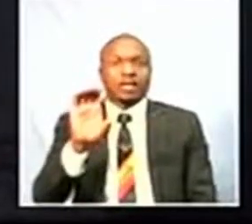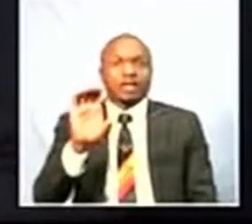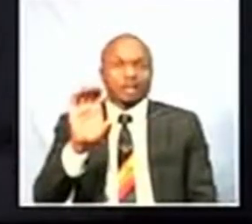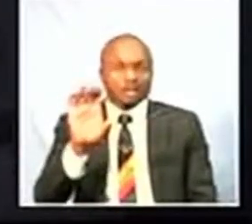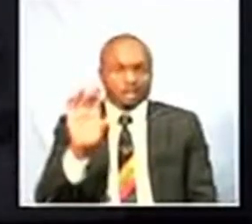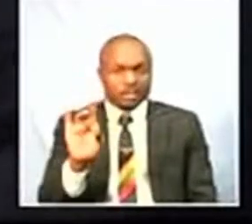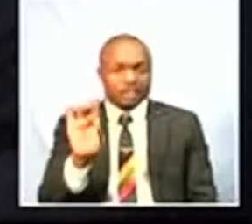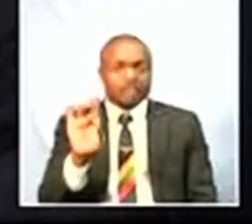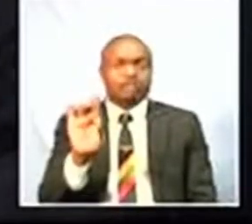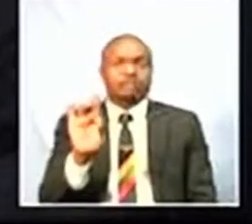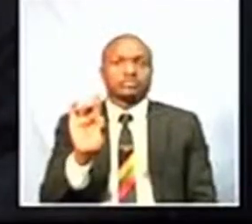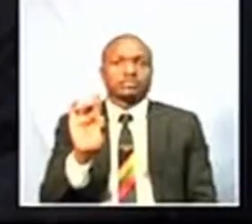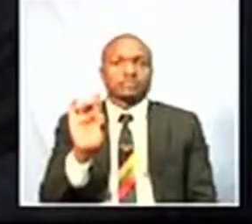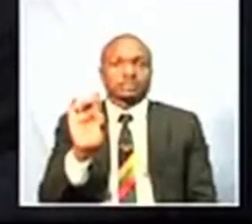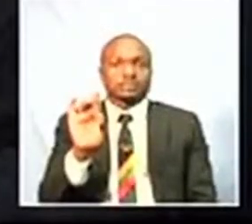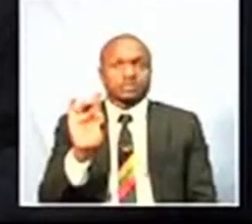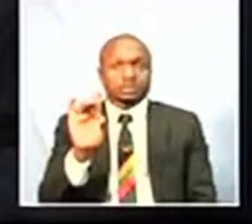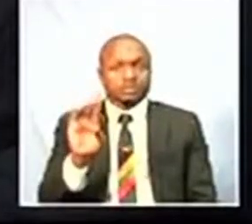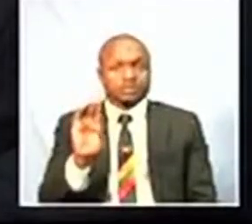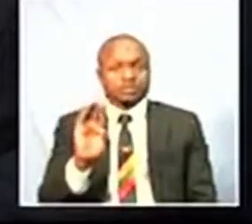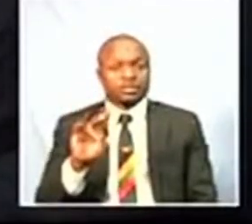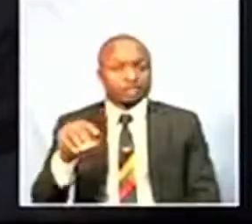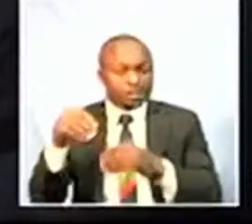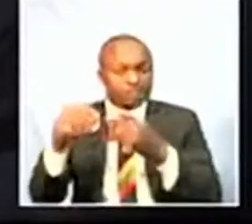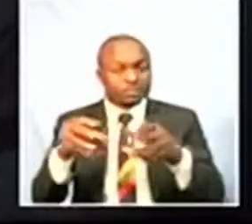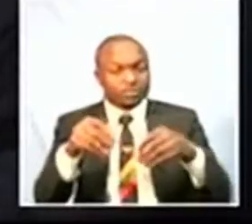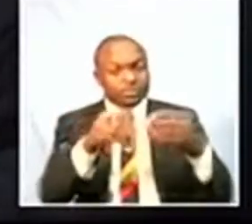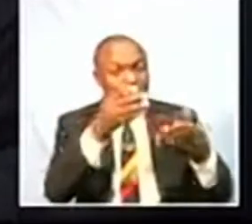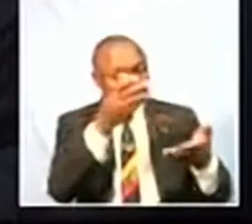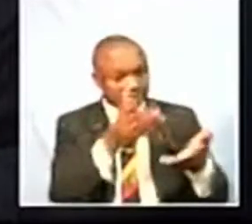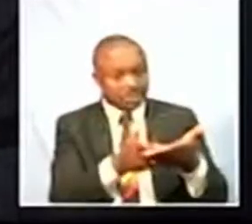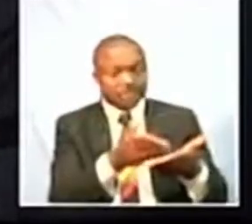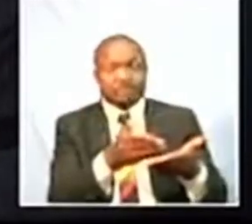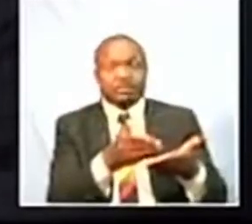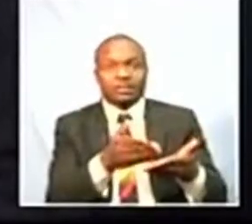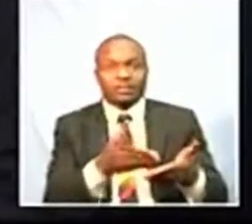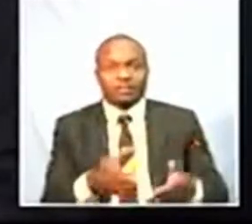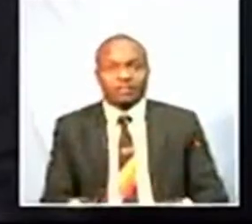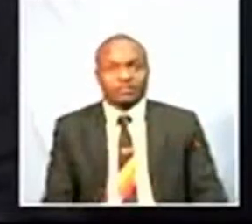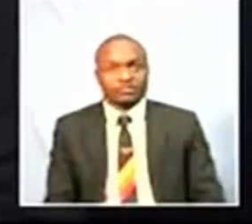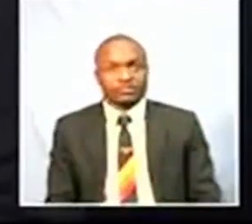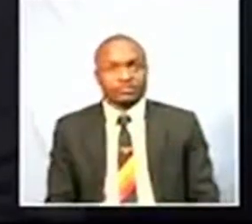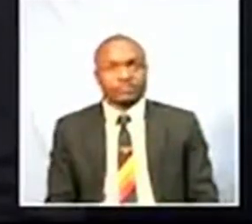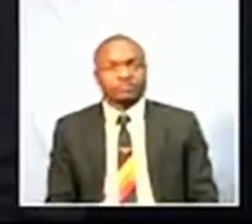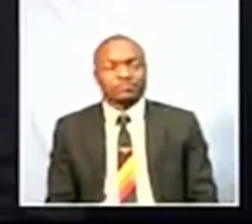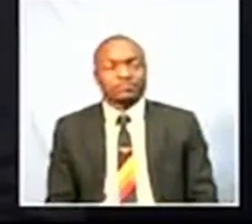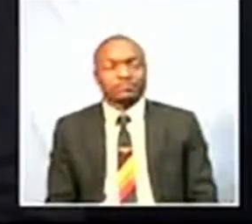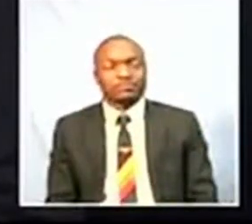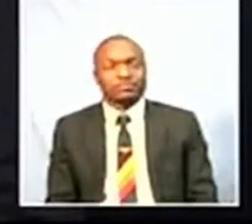2,423,787. So spending this much, the